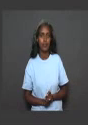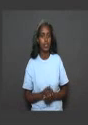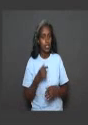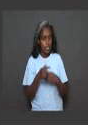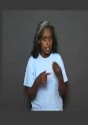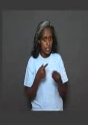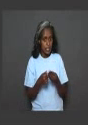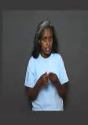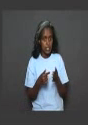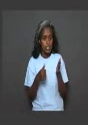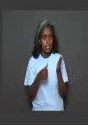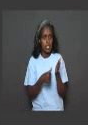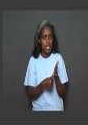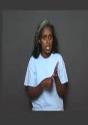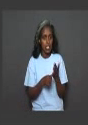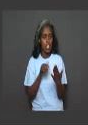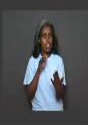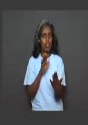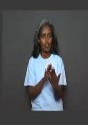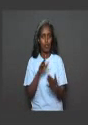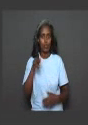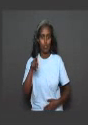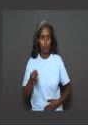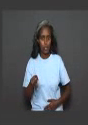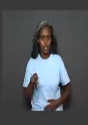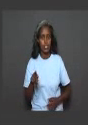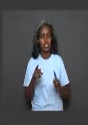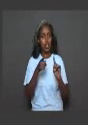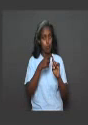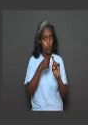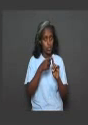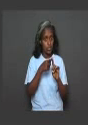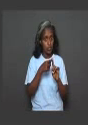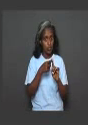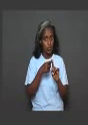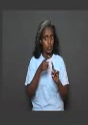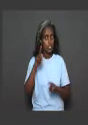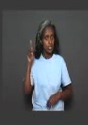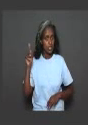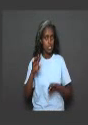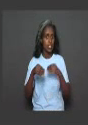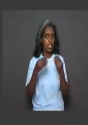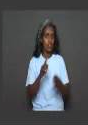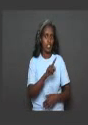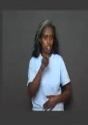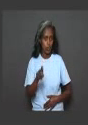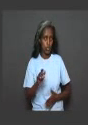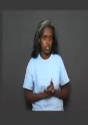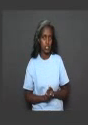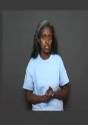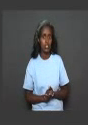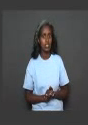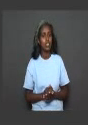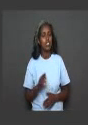Since the sign in front of p is positive for this given equation, the